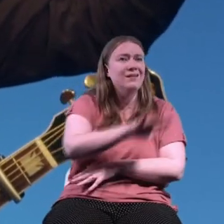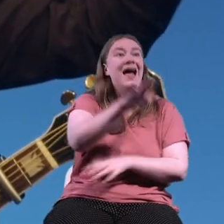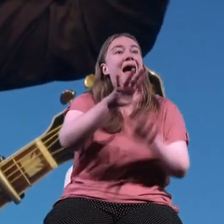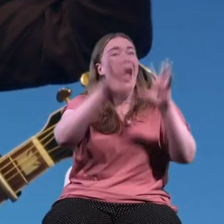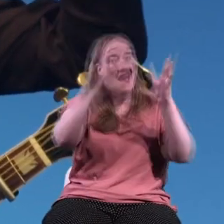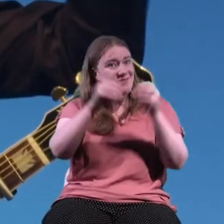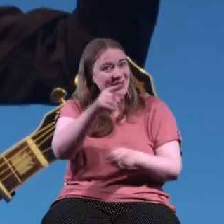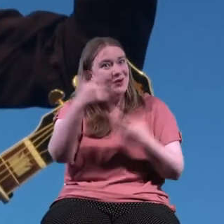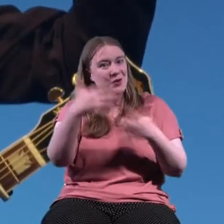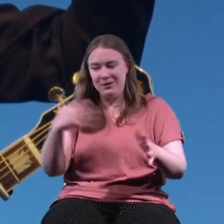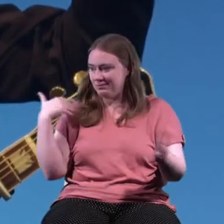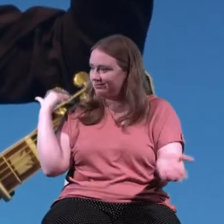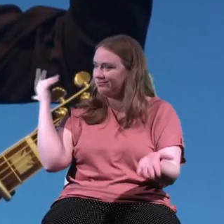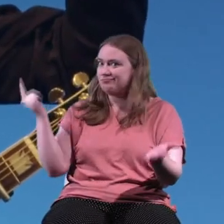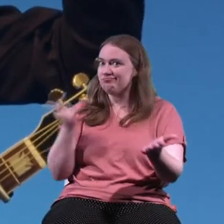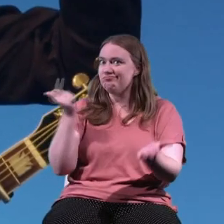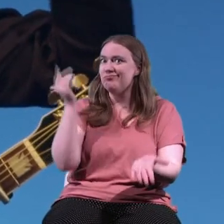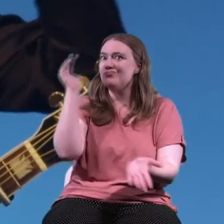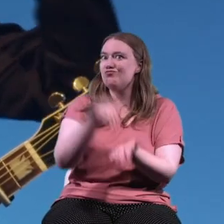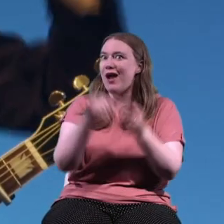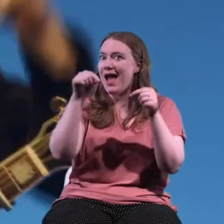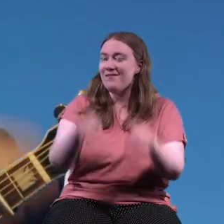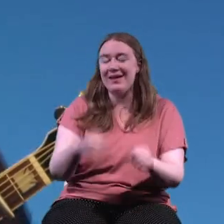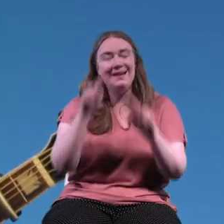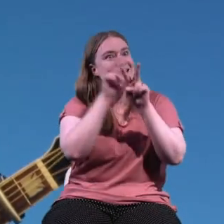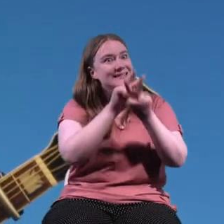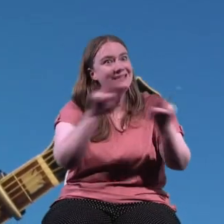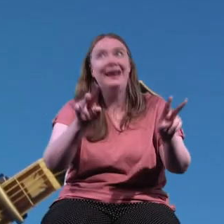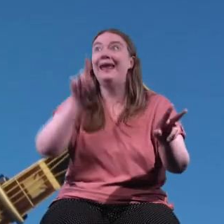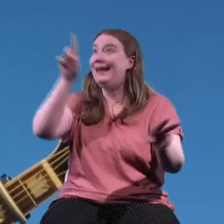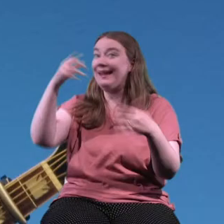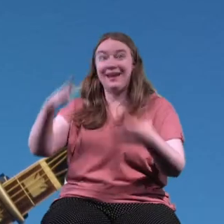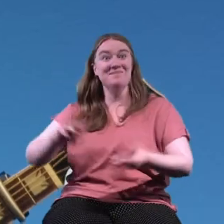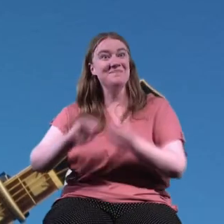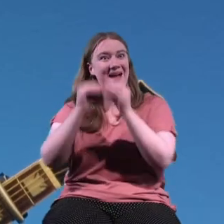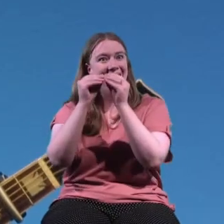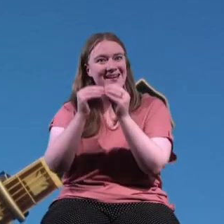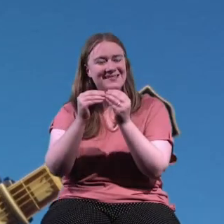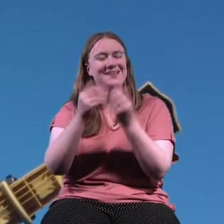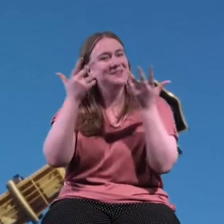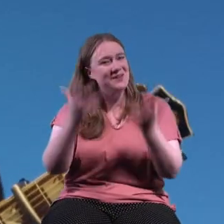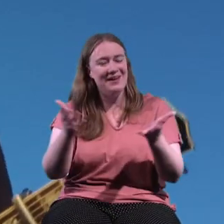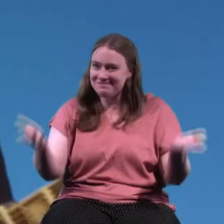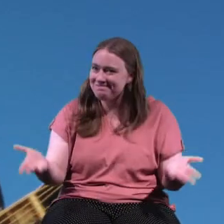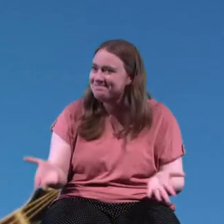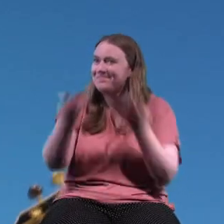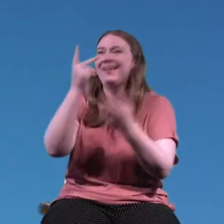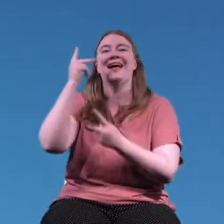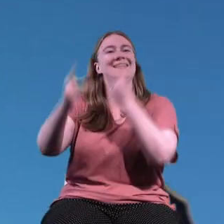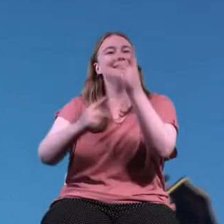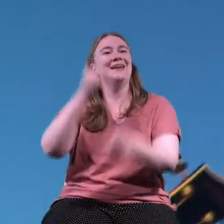today belongs to the Lord. We're going to raise our voices in worship of him, our great God. Let's stand together.